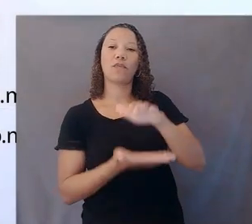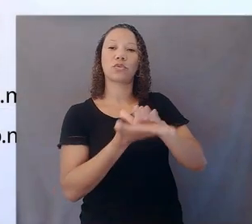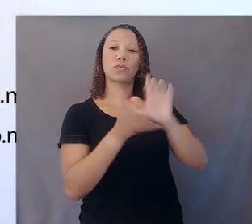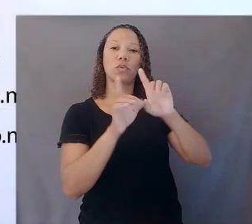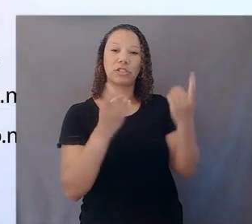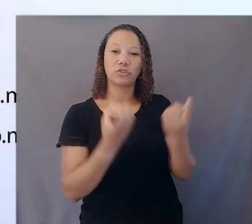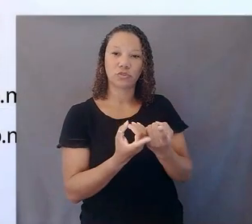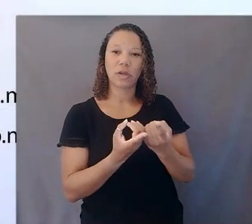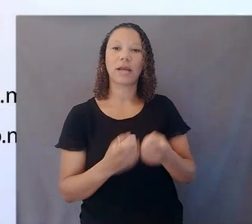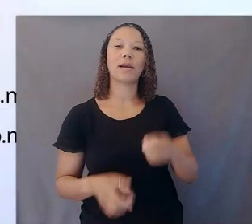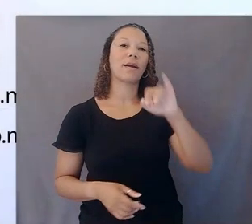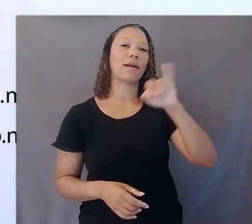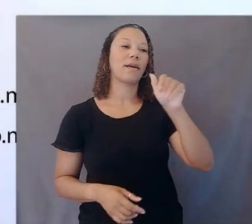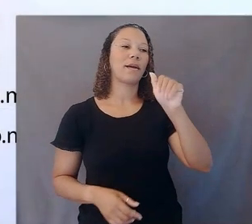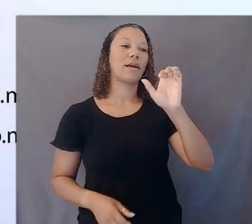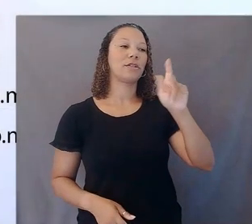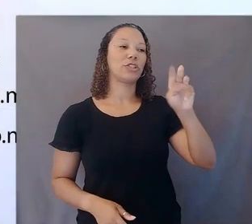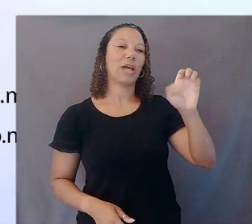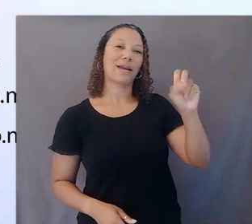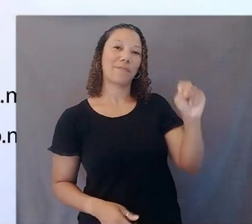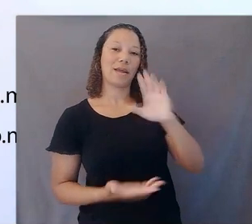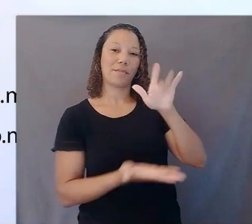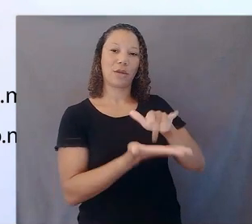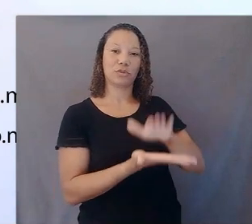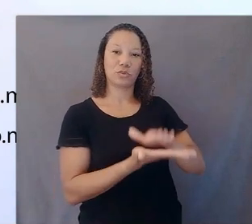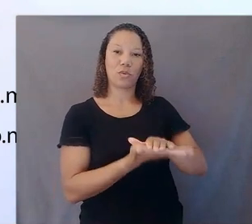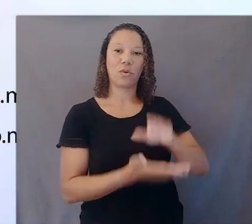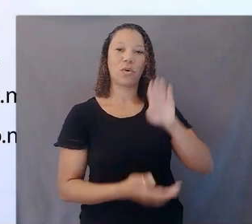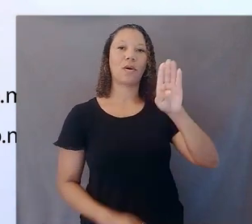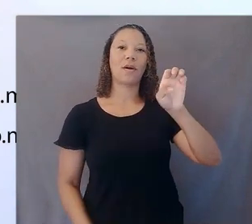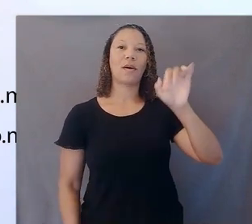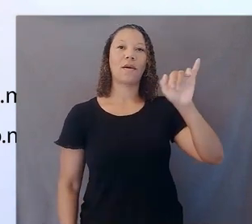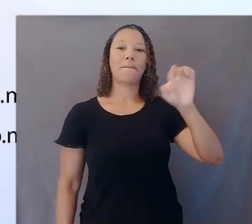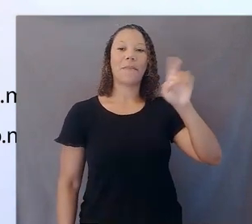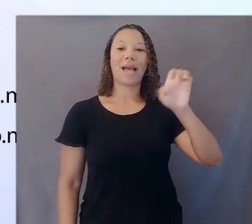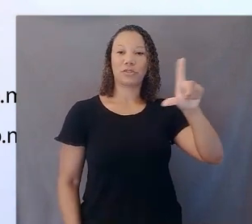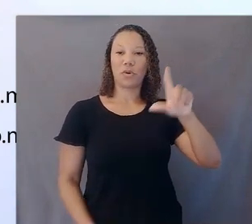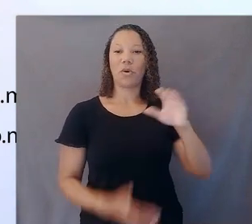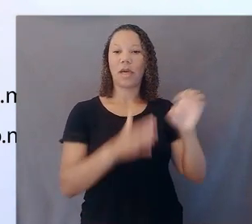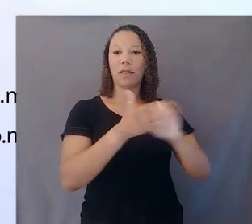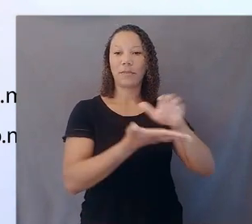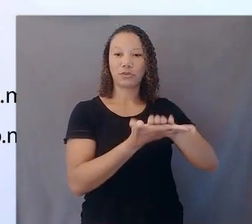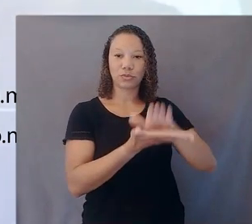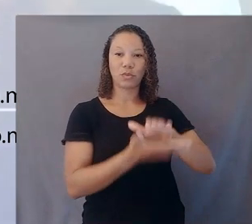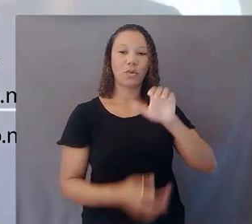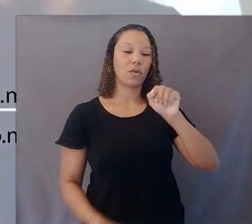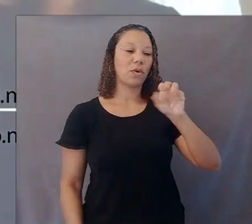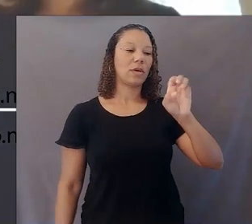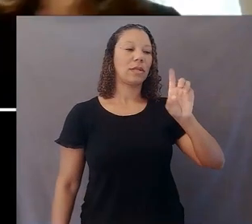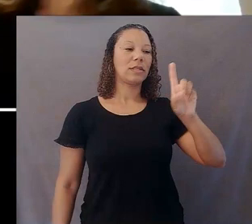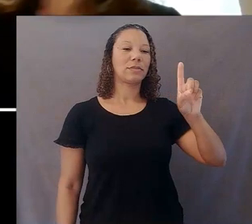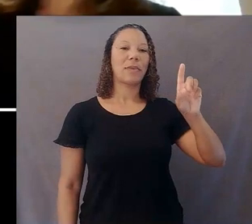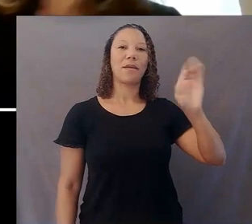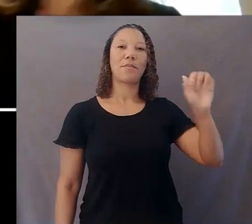Jackman Middle School, Mayola Beitzel Elementary School, T.R. Smedberg Middle School, and Union House Elementary School. That's right. So